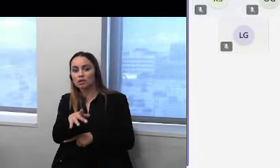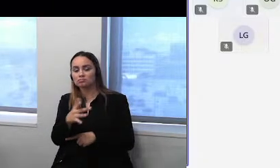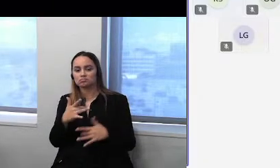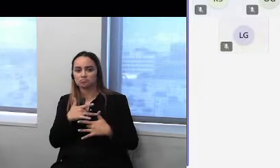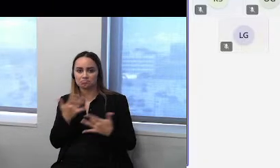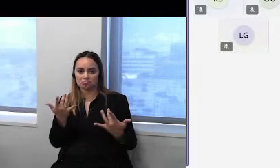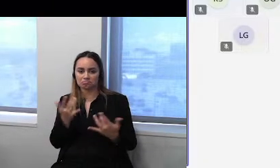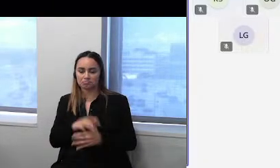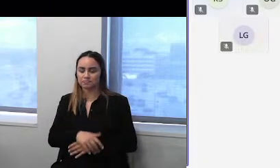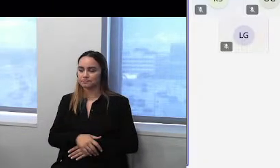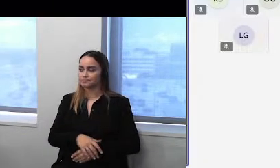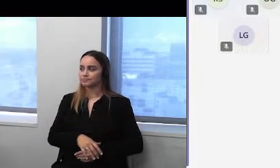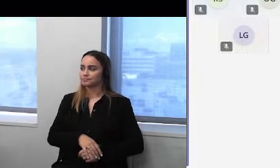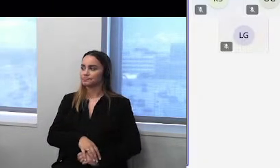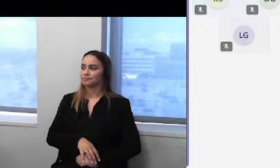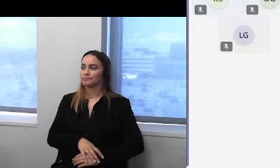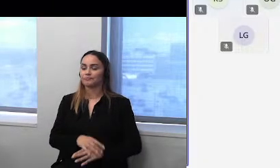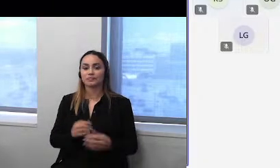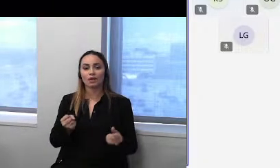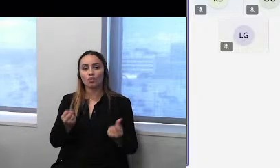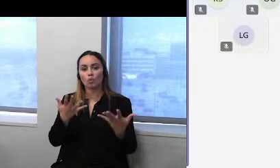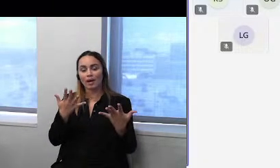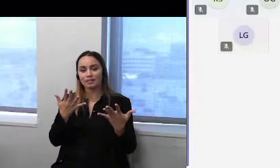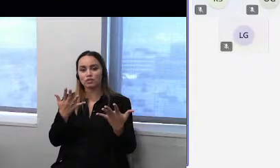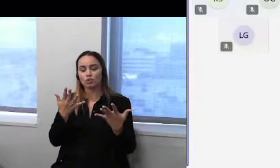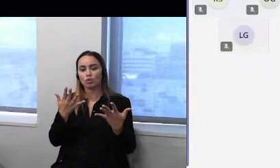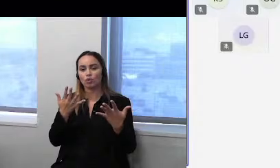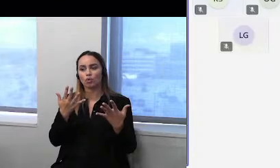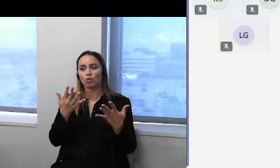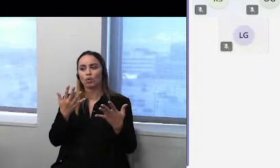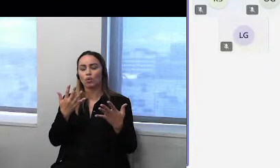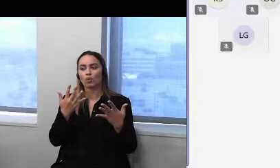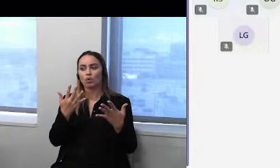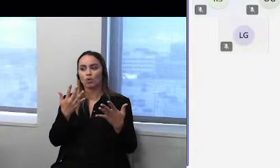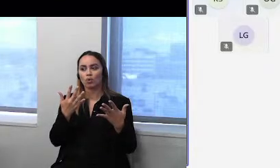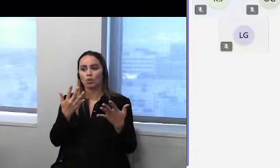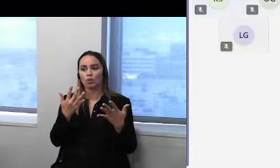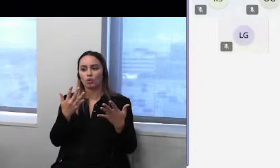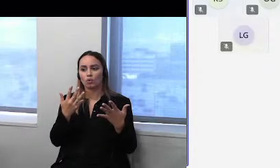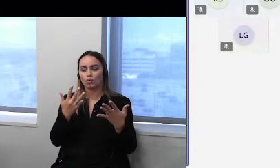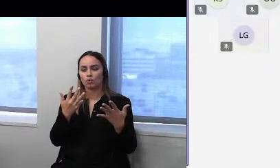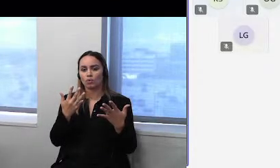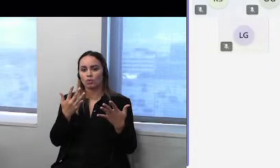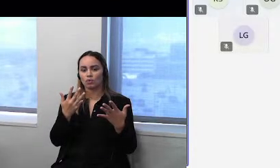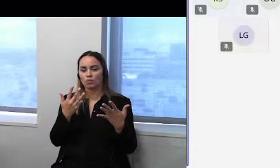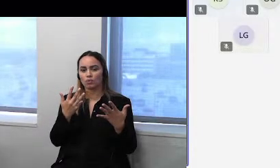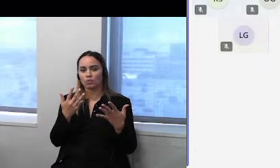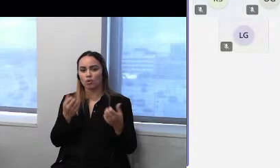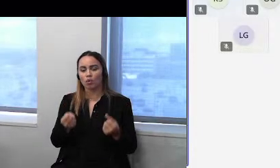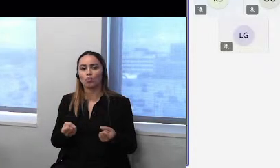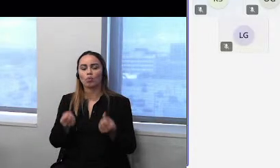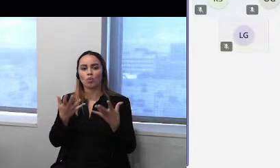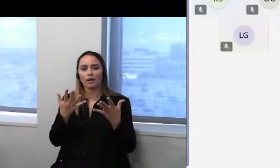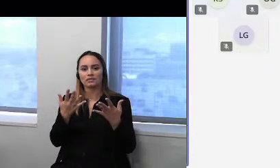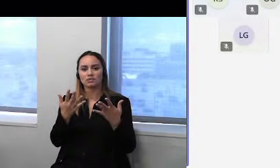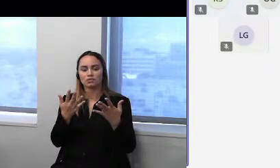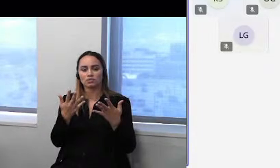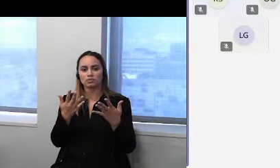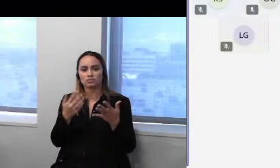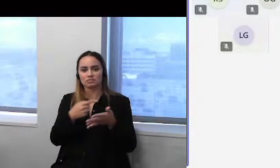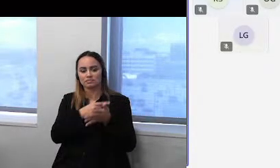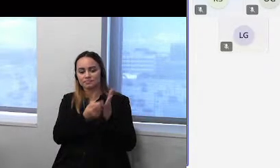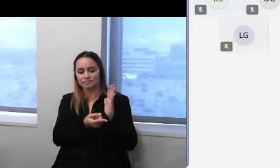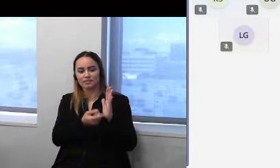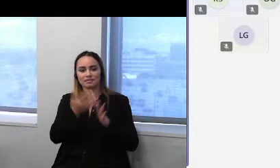Okay. How many of these Puerto Rico Department of Natural Resources licensed